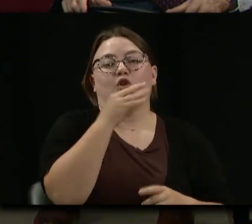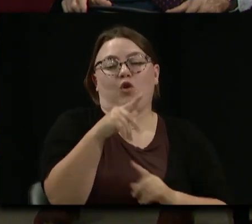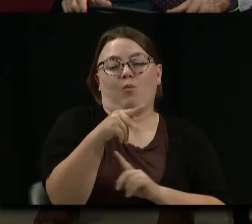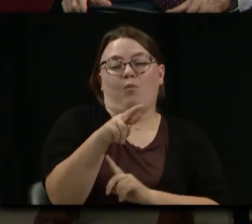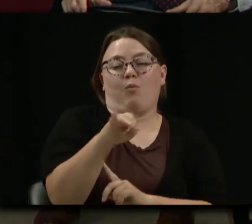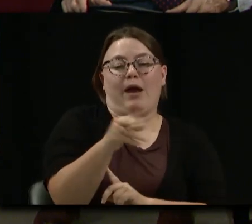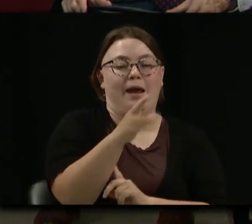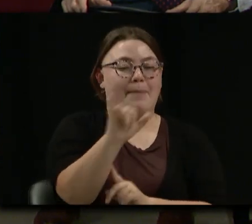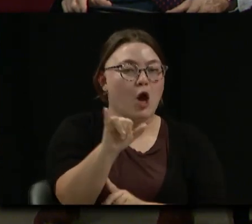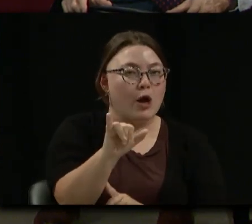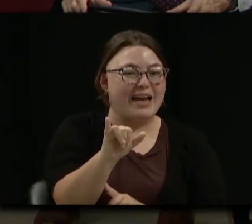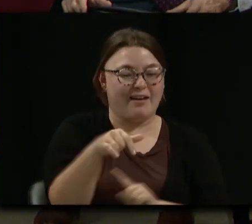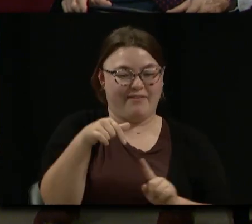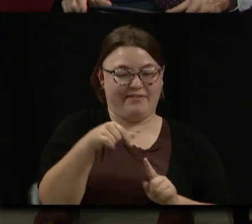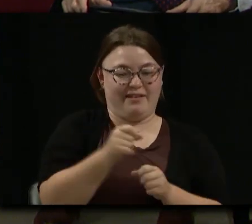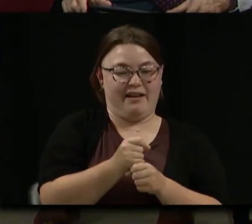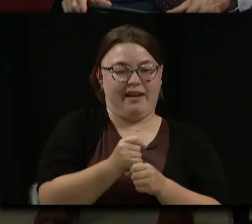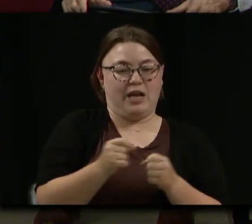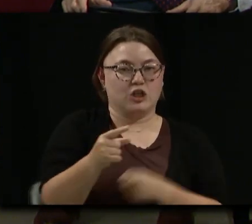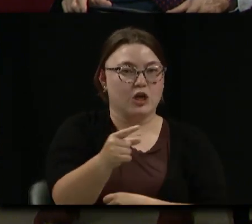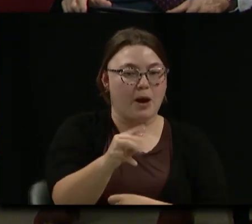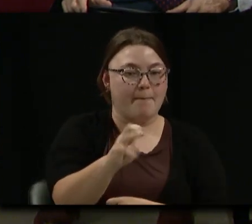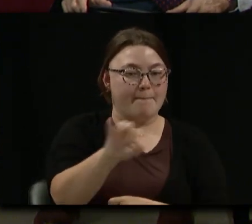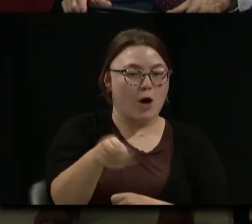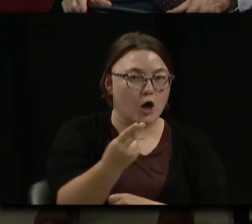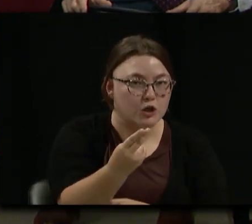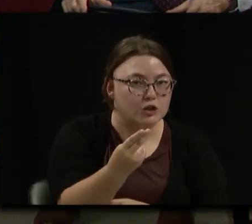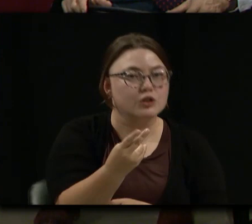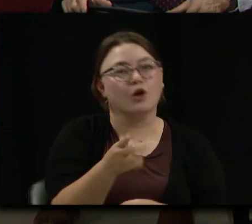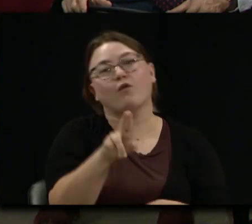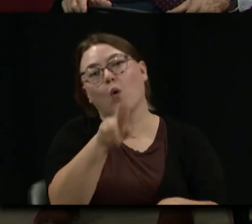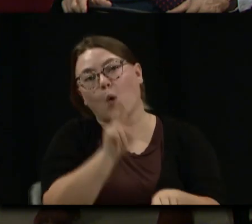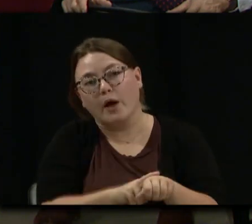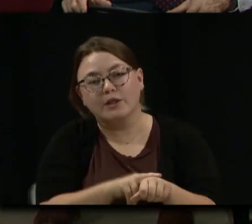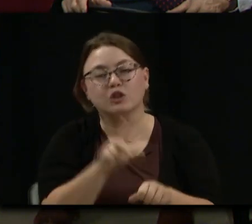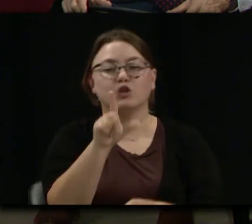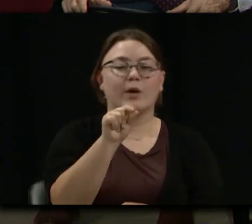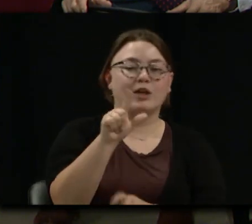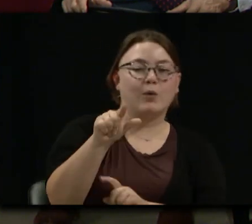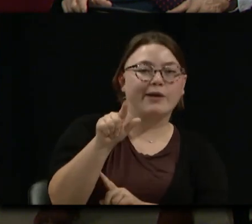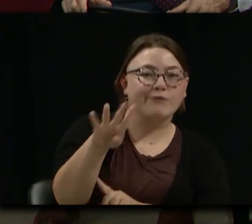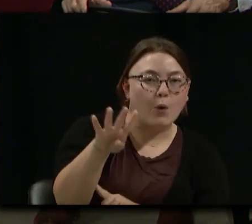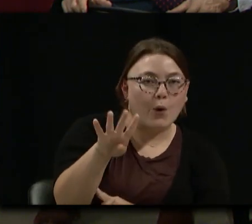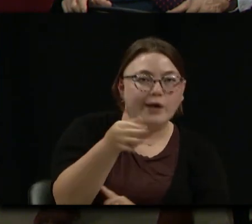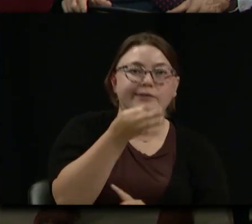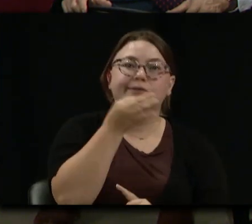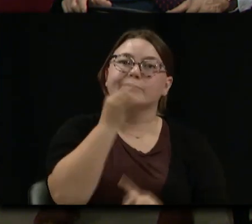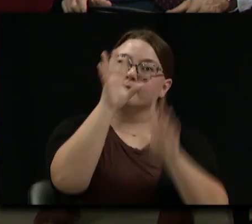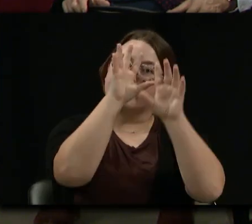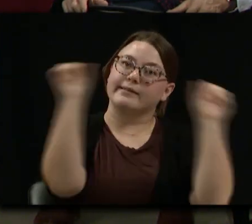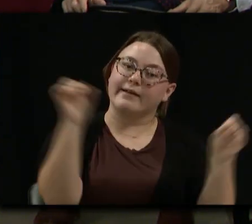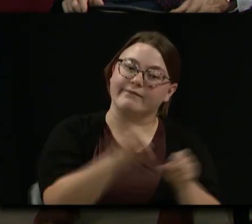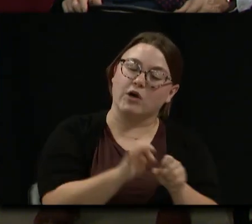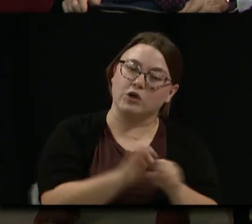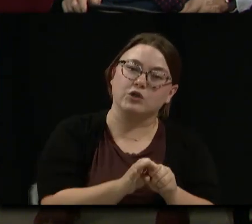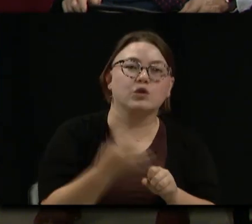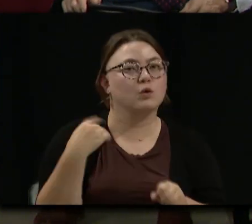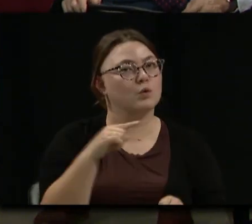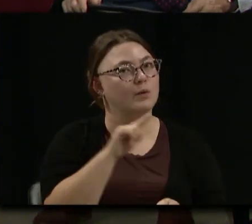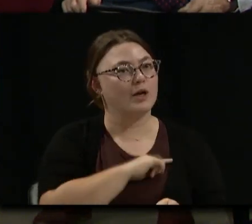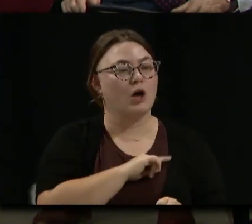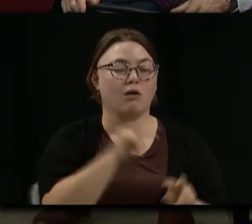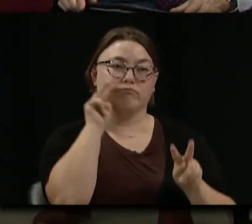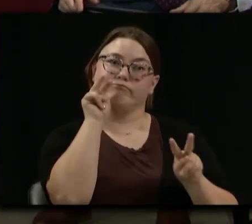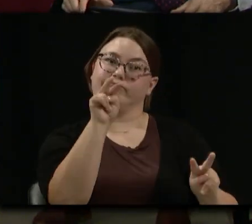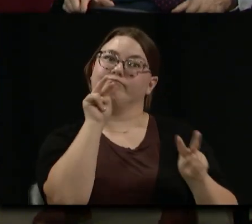year coming in March 19th. Sure. And then, of course, 2024 in November is the big one that we all try and